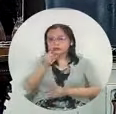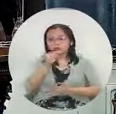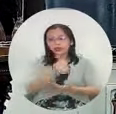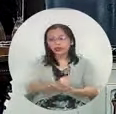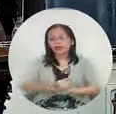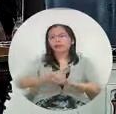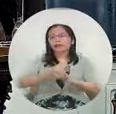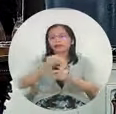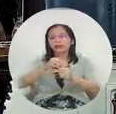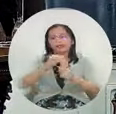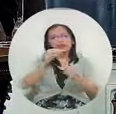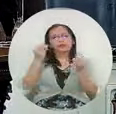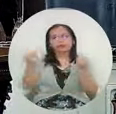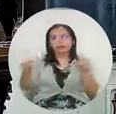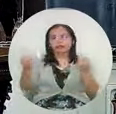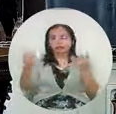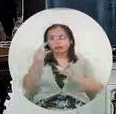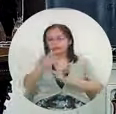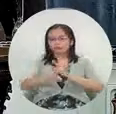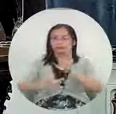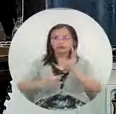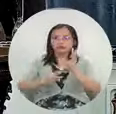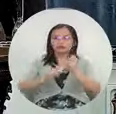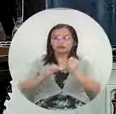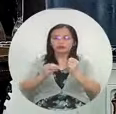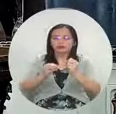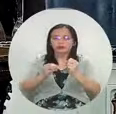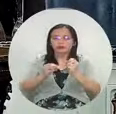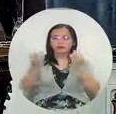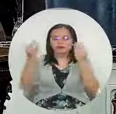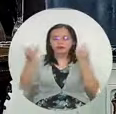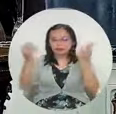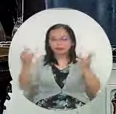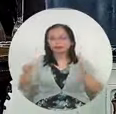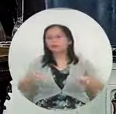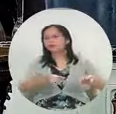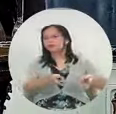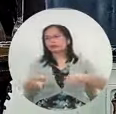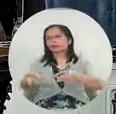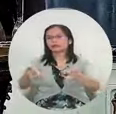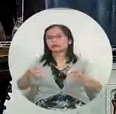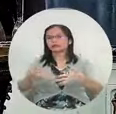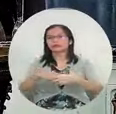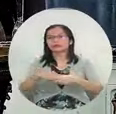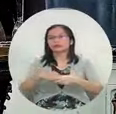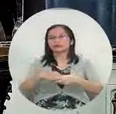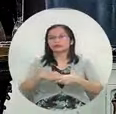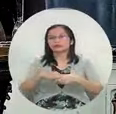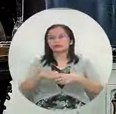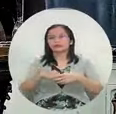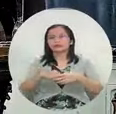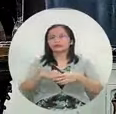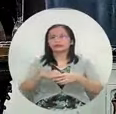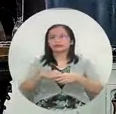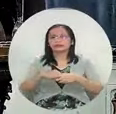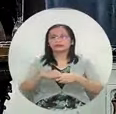Sometimes when you think about the message, the verses just come out of you. Nada lang.